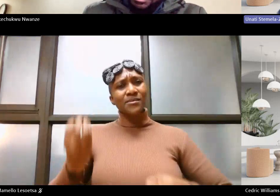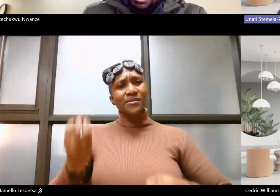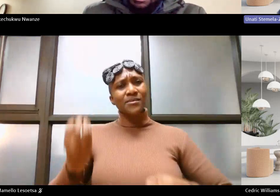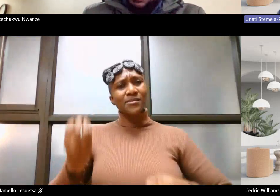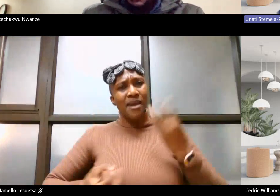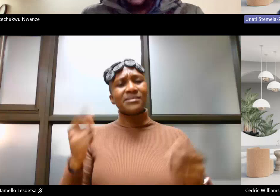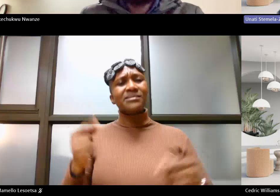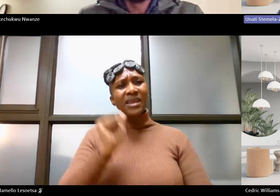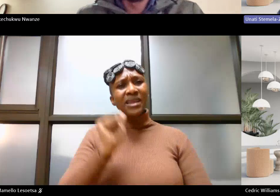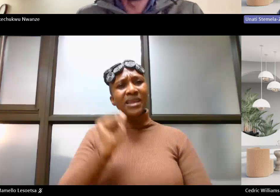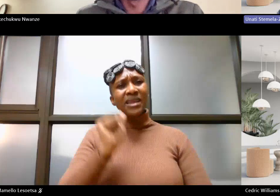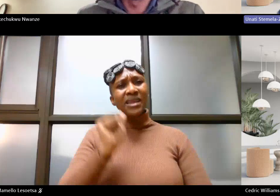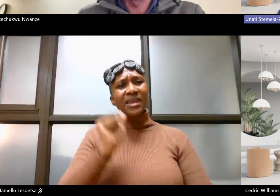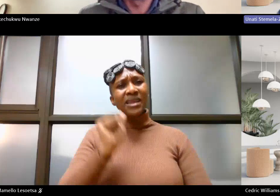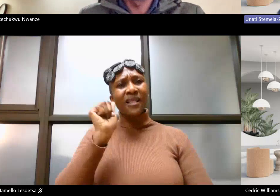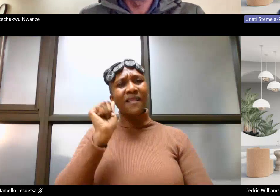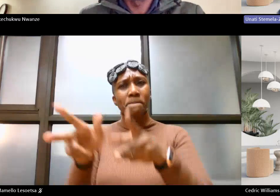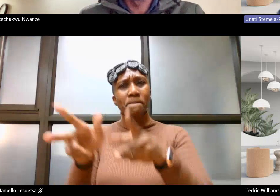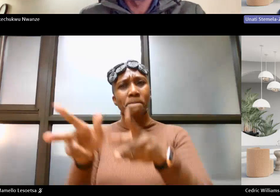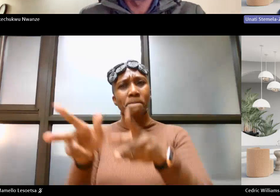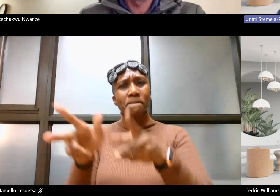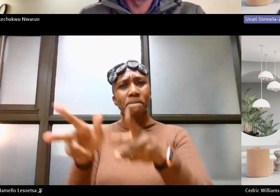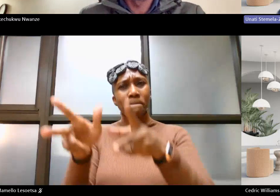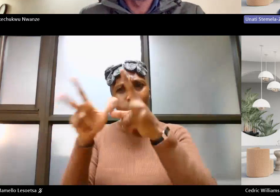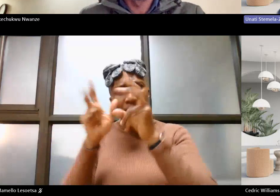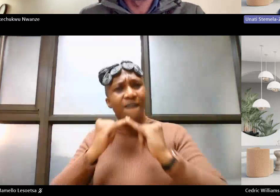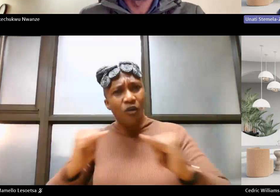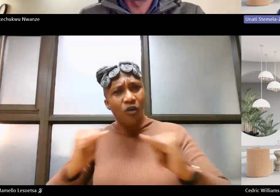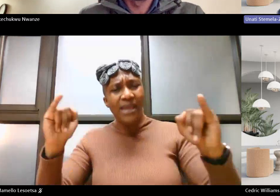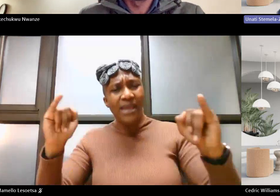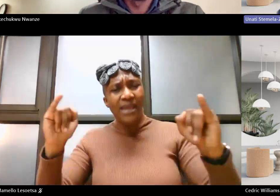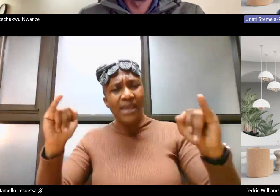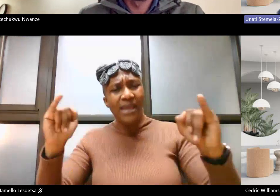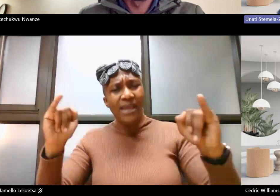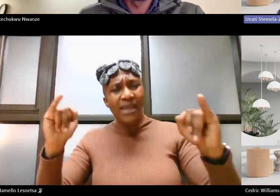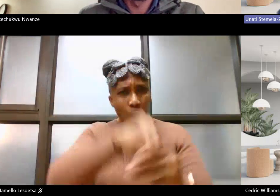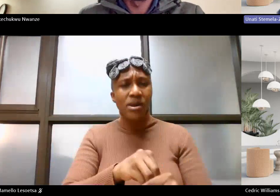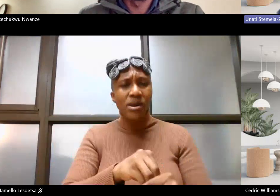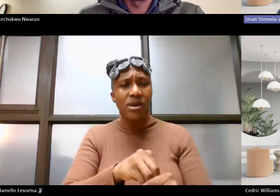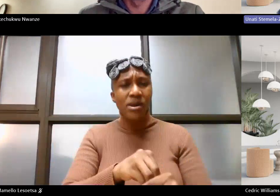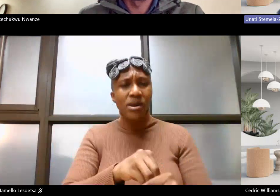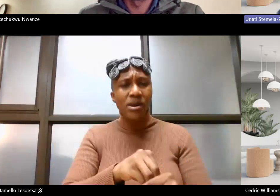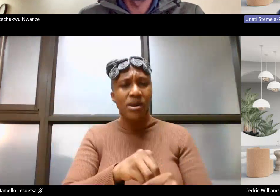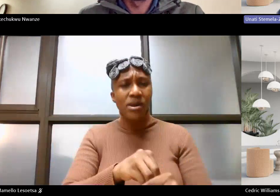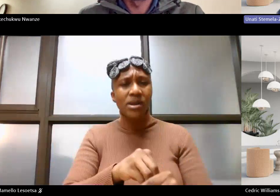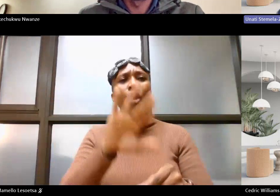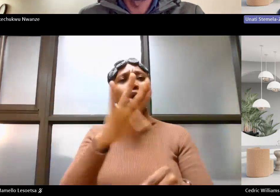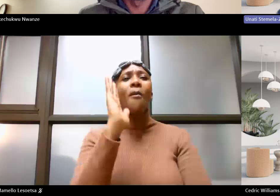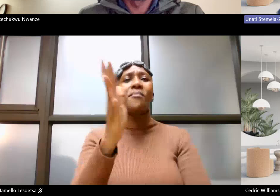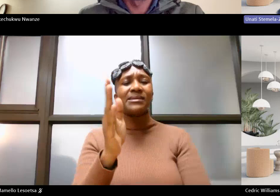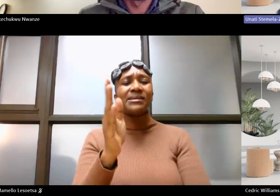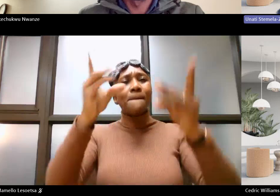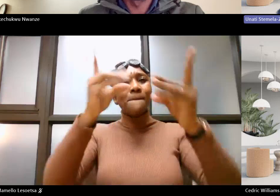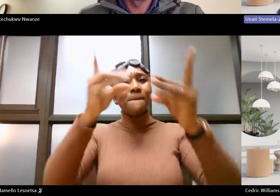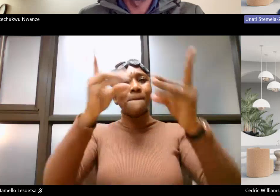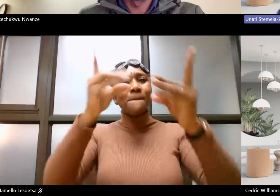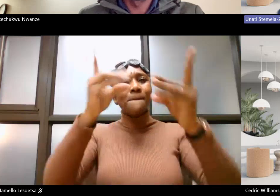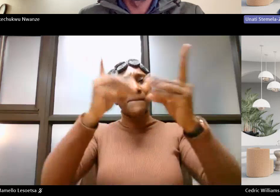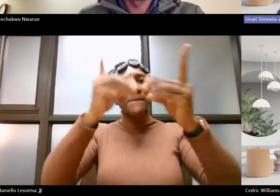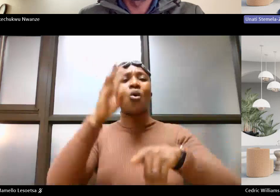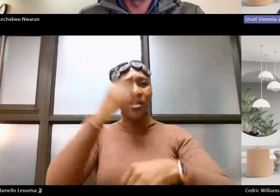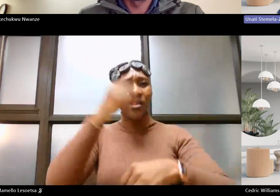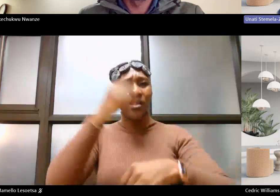and information and incorporate it or present it in platforms that will make it acceptable